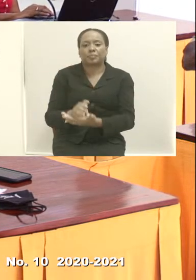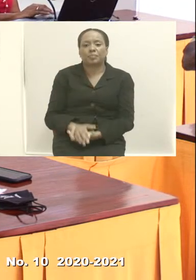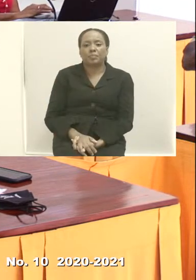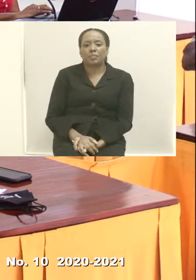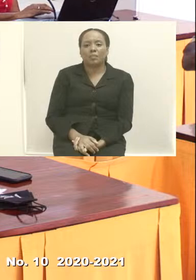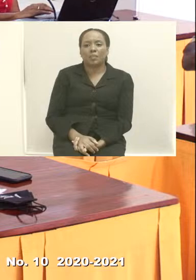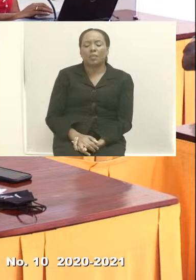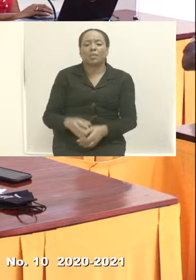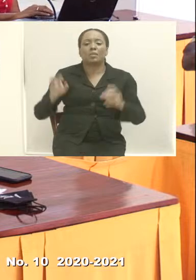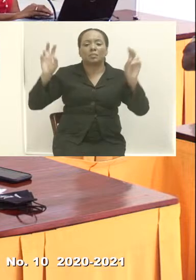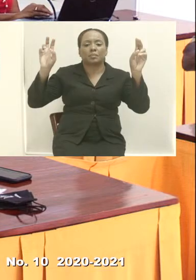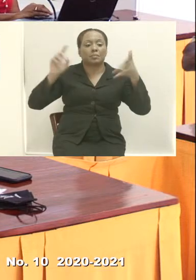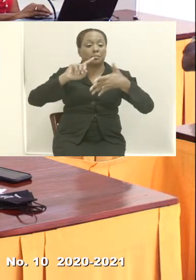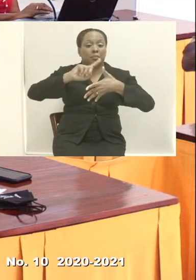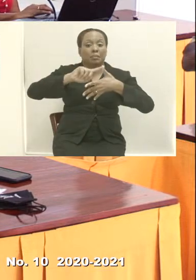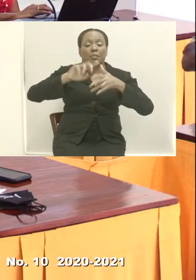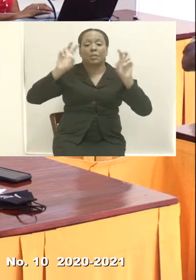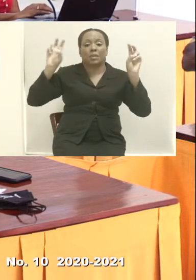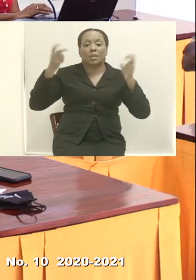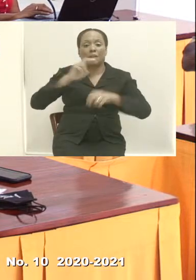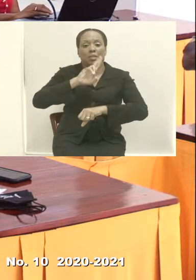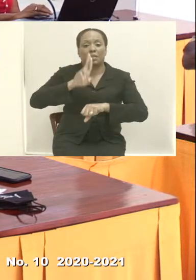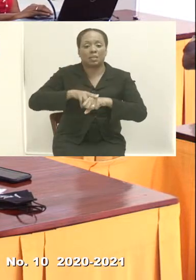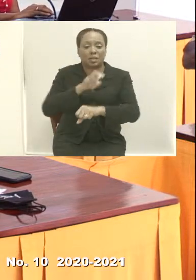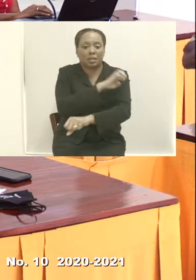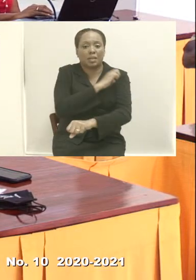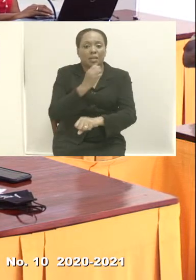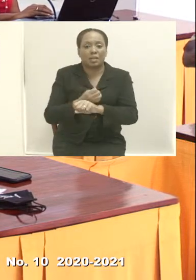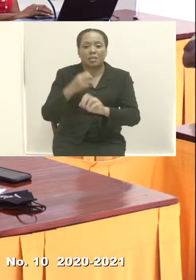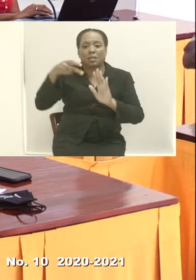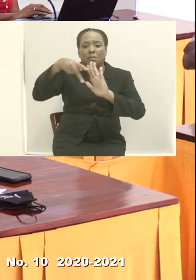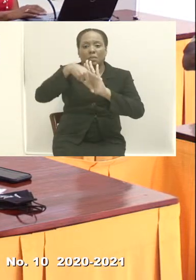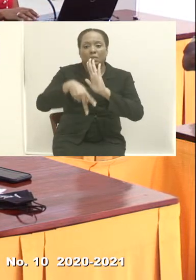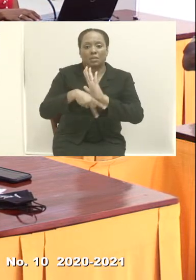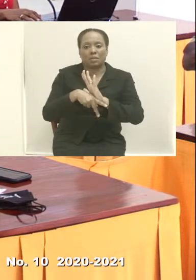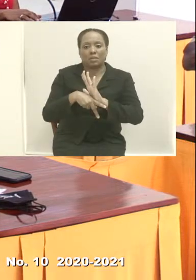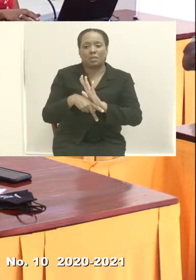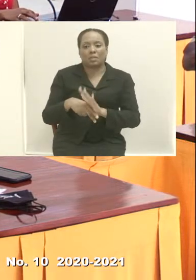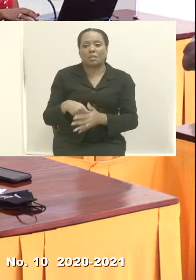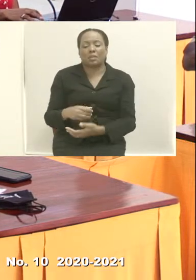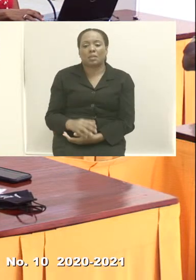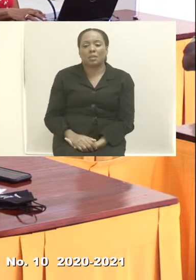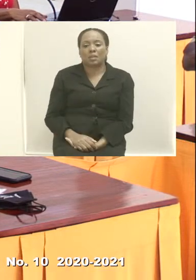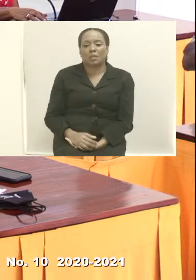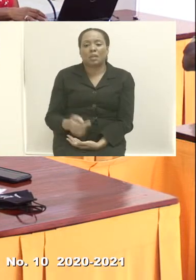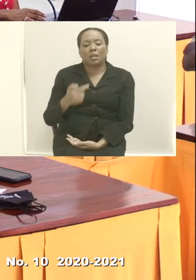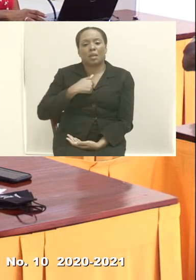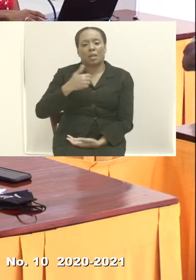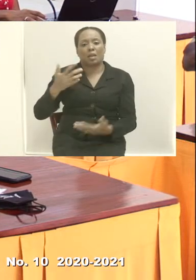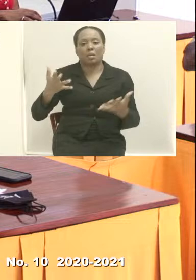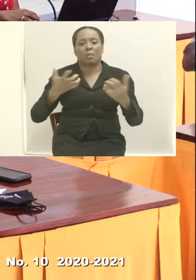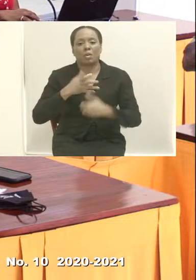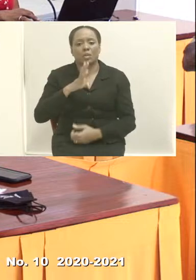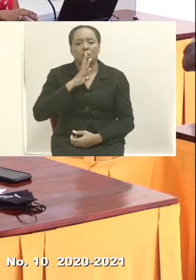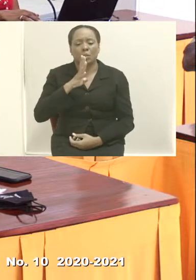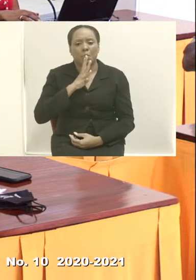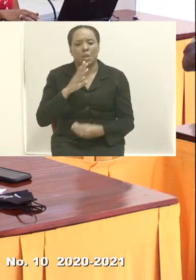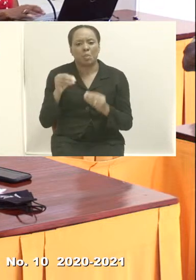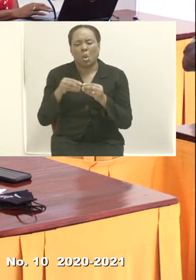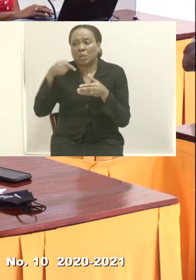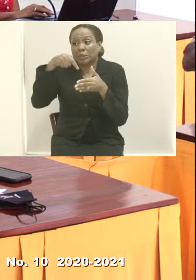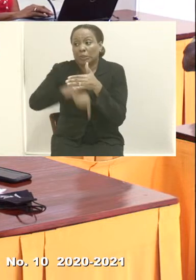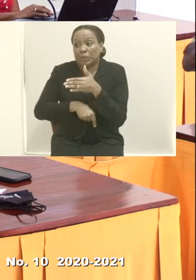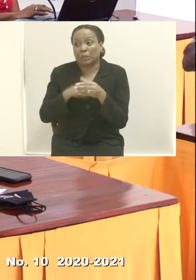policy. I am going to be very pleased if given the opportunity to speak more extensively to